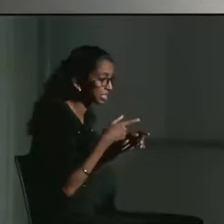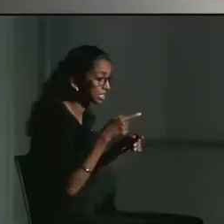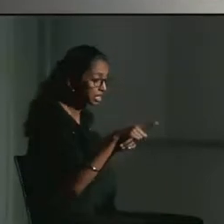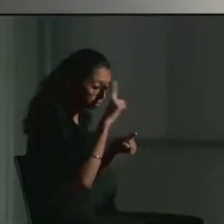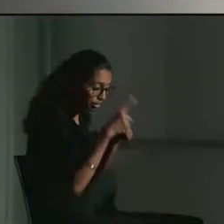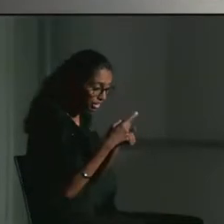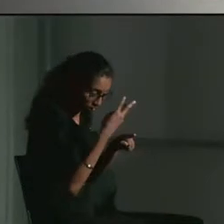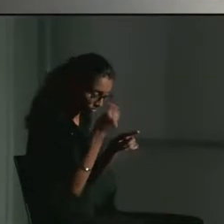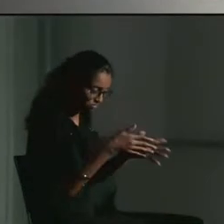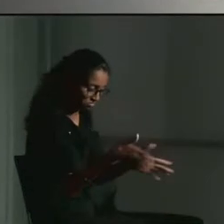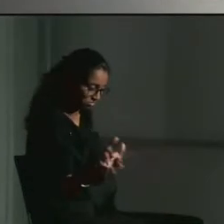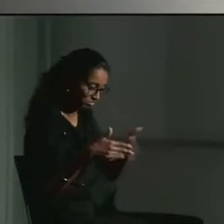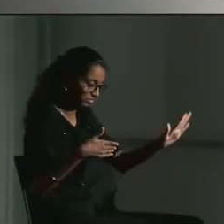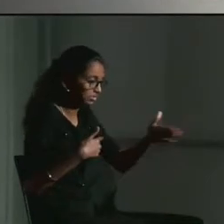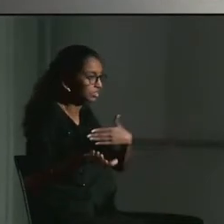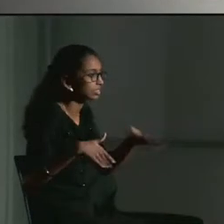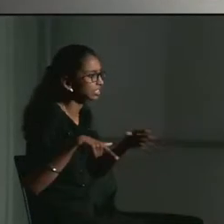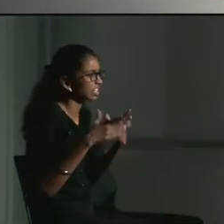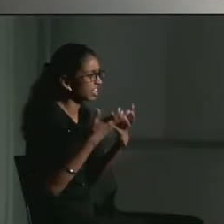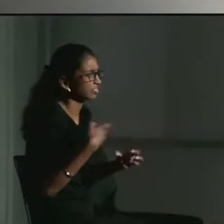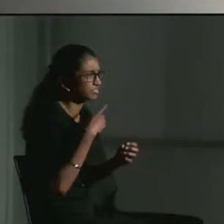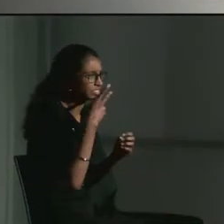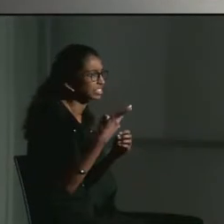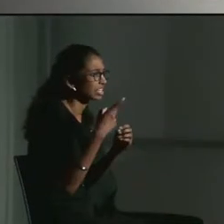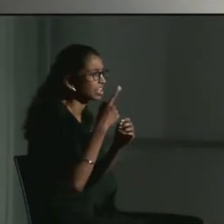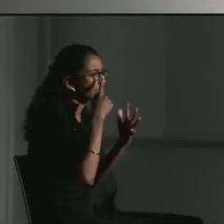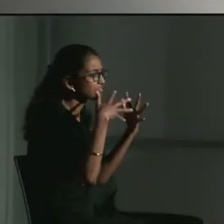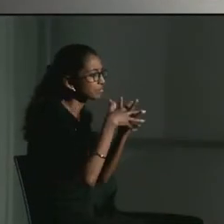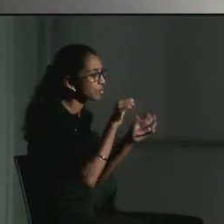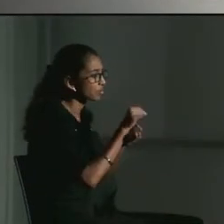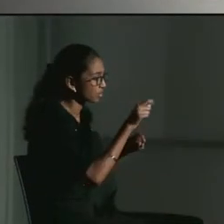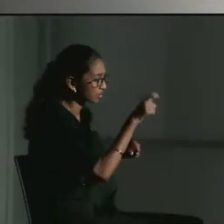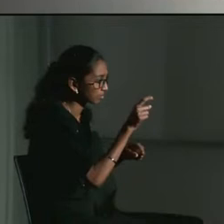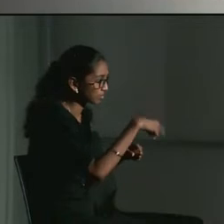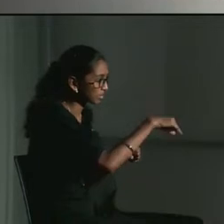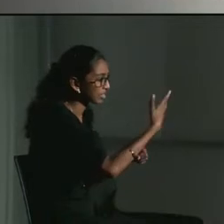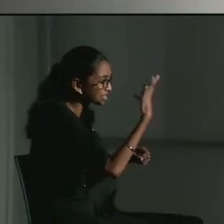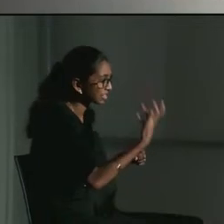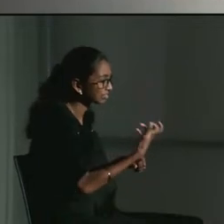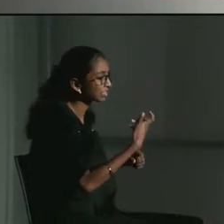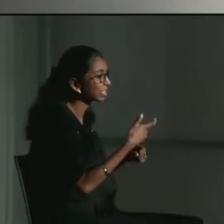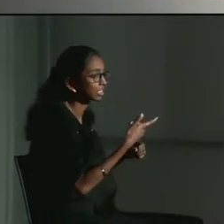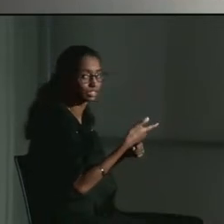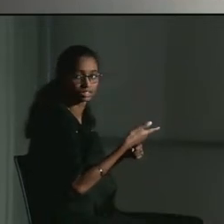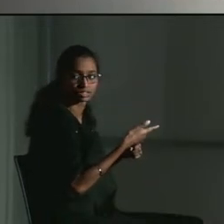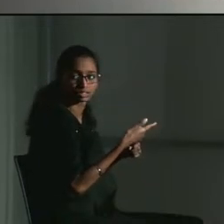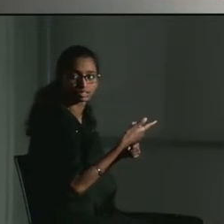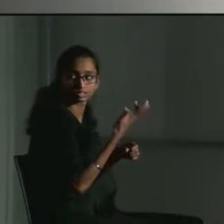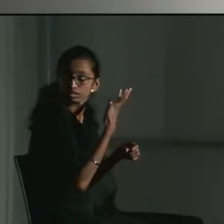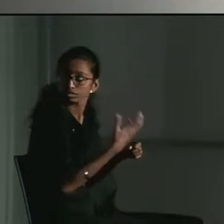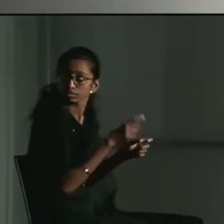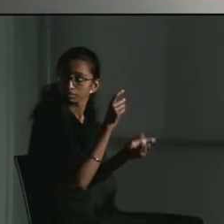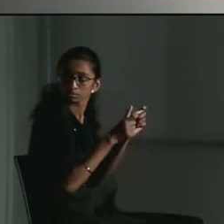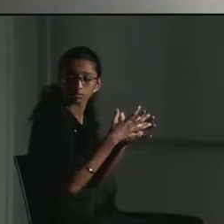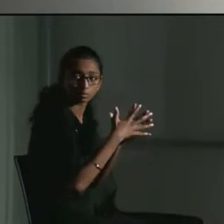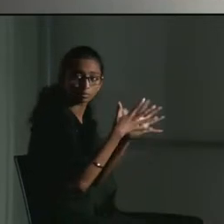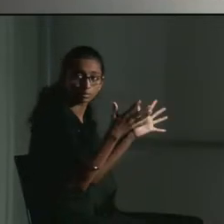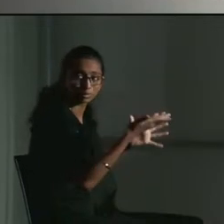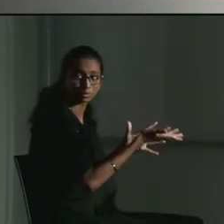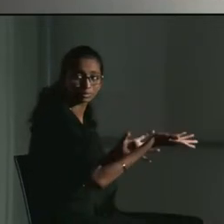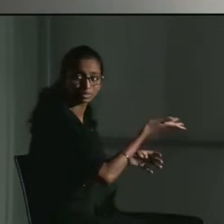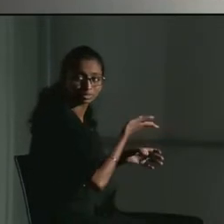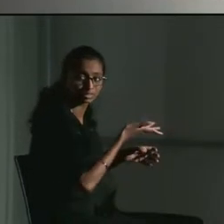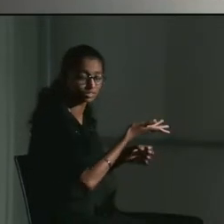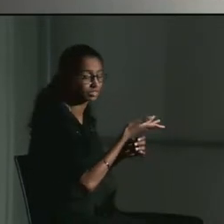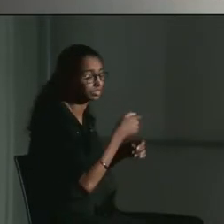several unions to learn the complexity, especially on women workers, who comprise a significant percent of the population, to include